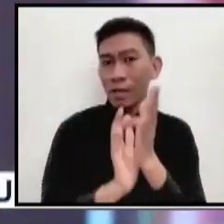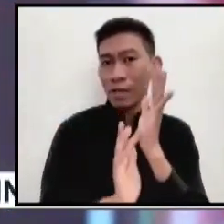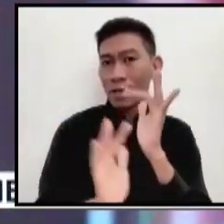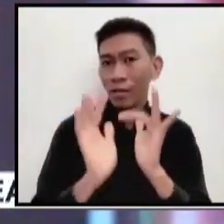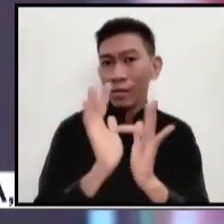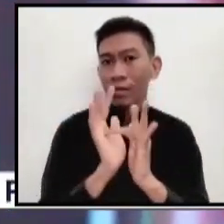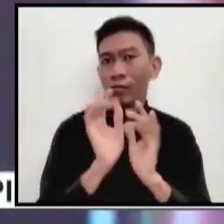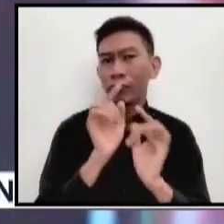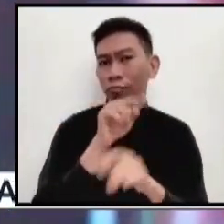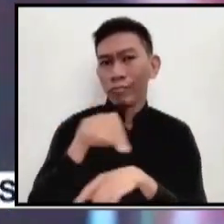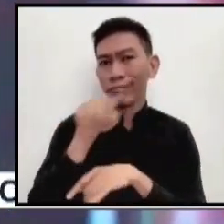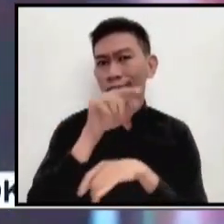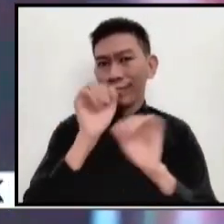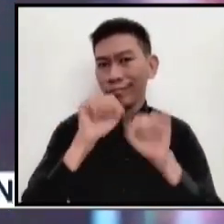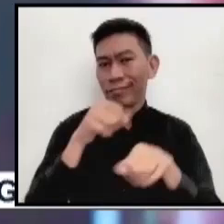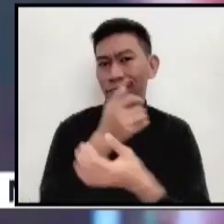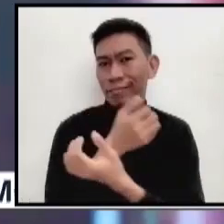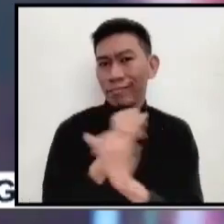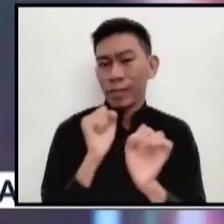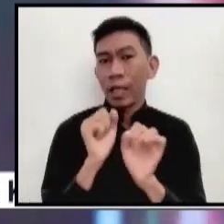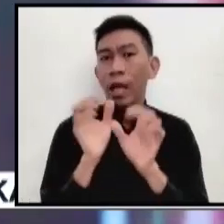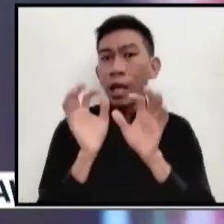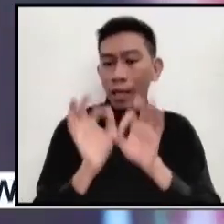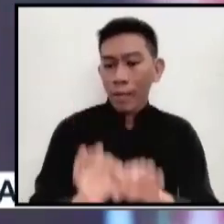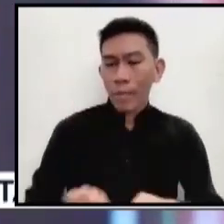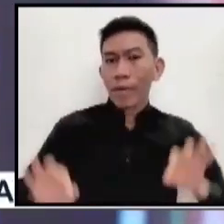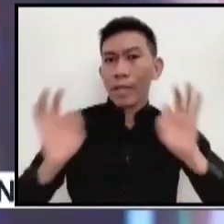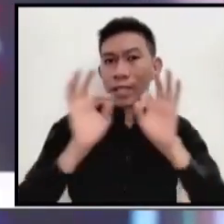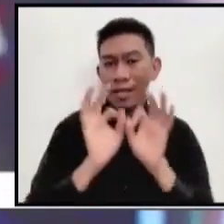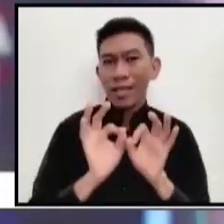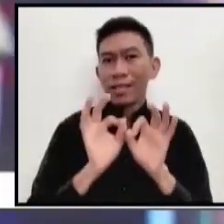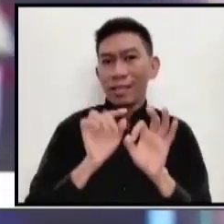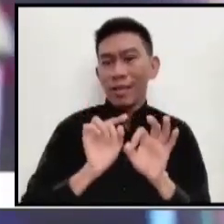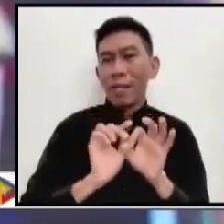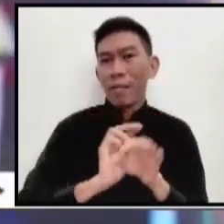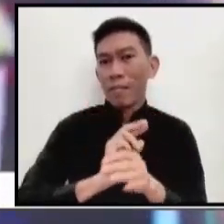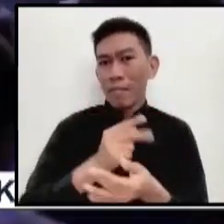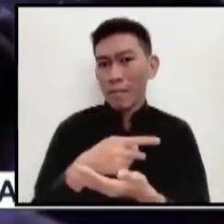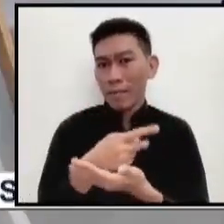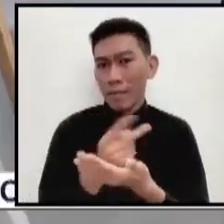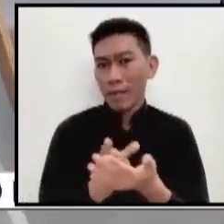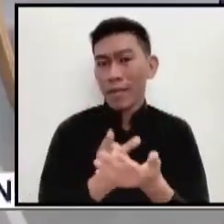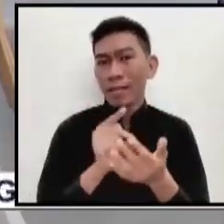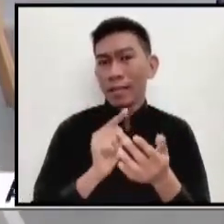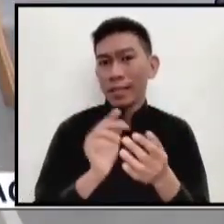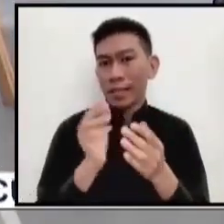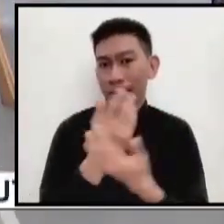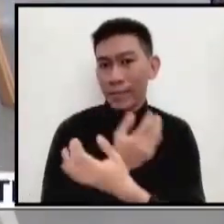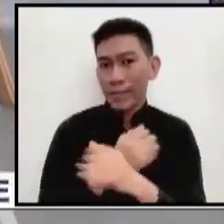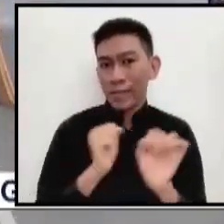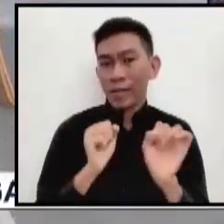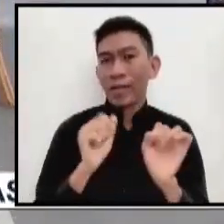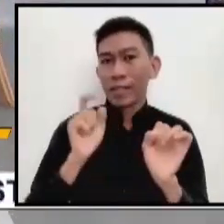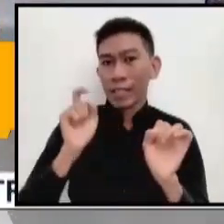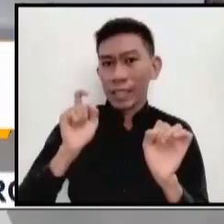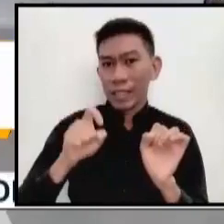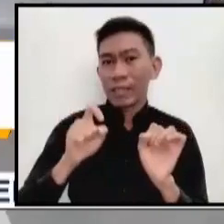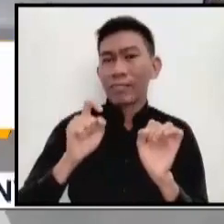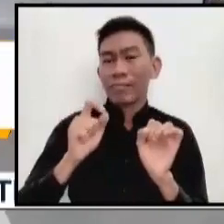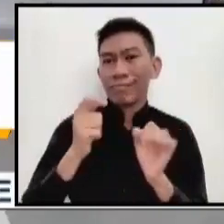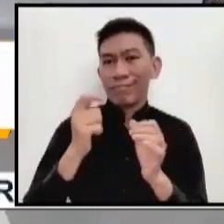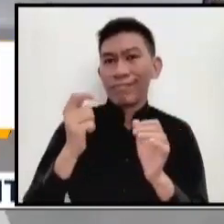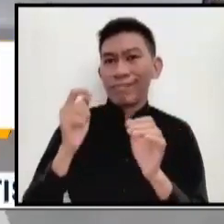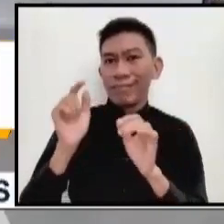of salvation is reconciliation. Come to think of it, hindi ka lang mapapabuti ang relasyon mo sa kapwa mo, kundi